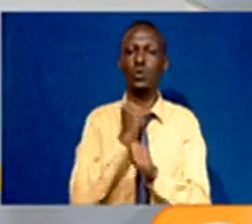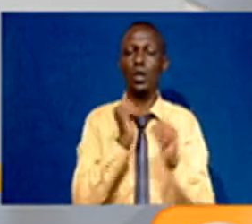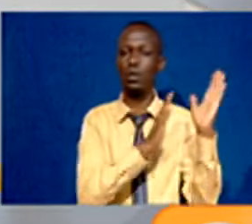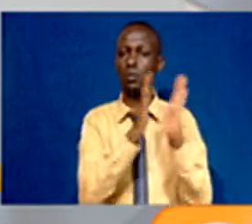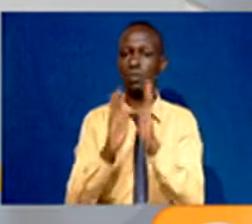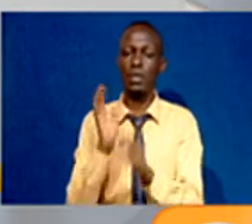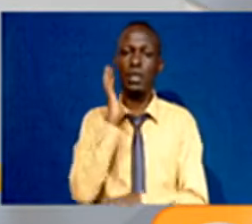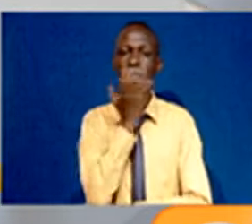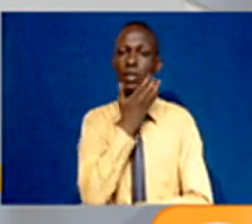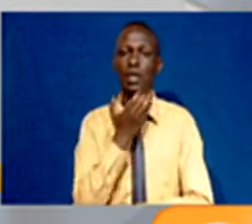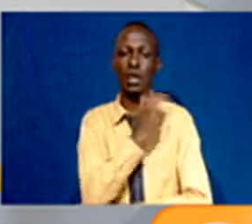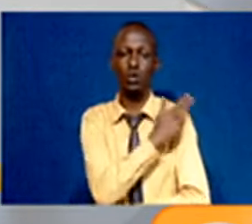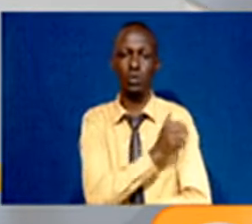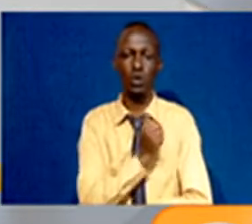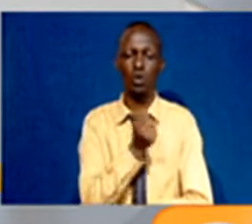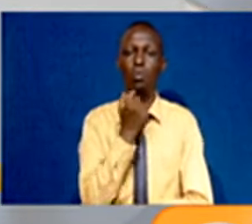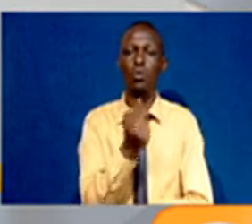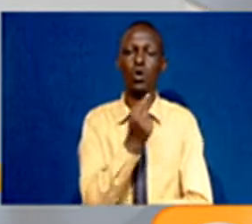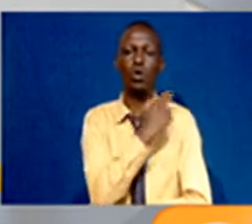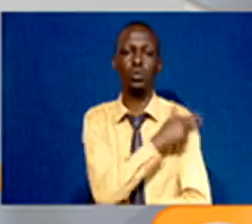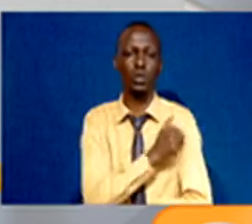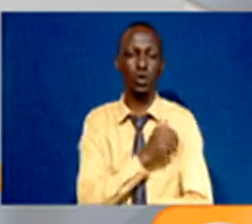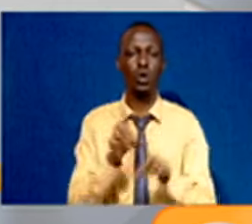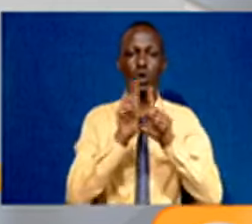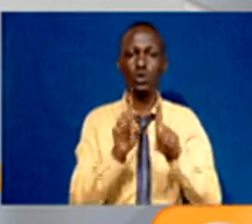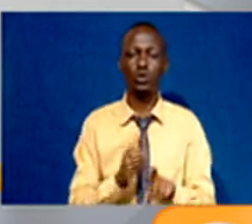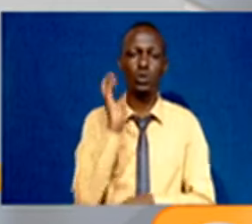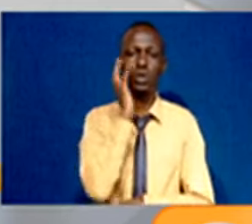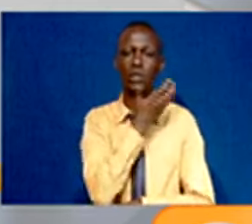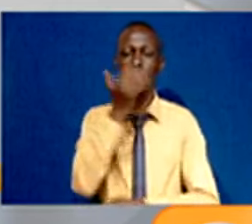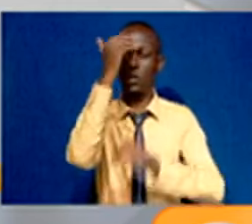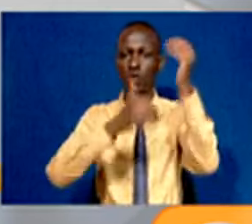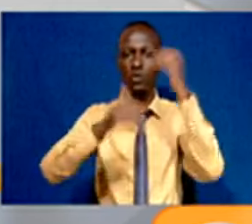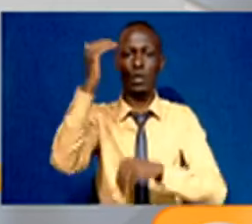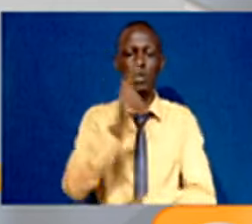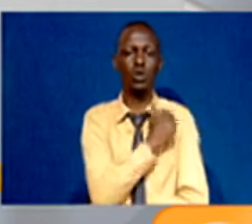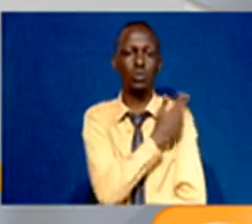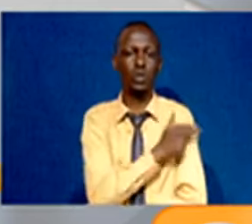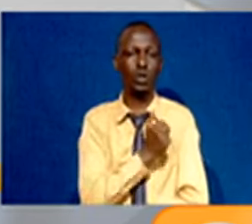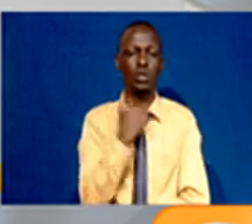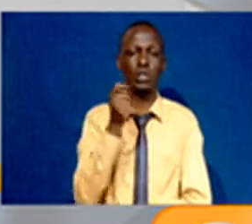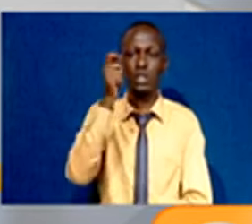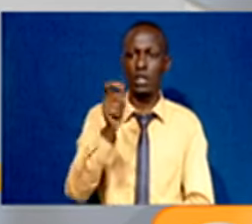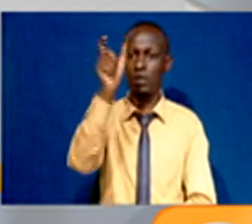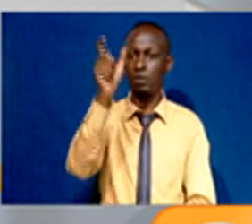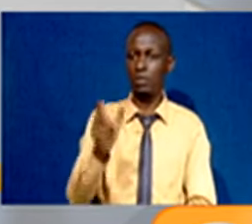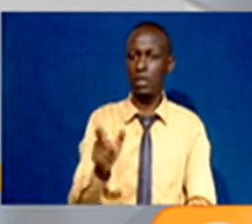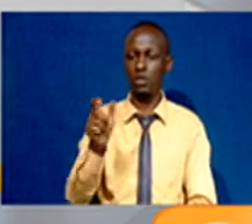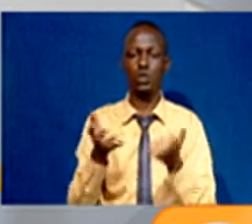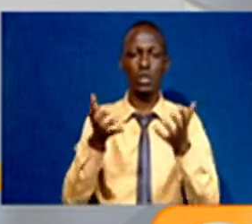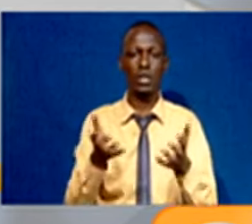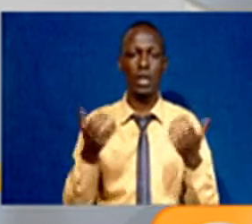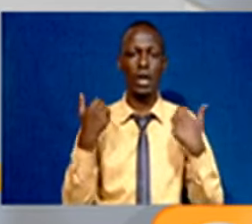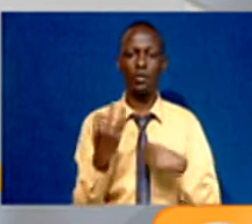Hospital, Moi Teaching and Referral Hospital, and Kenyatta University Teaching and Referral Hospital, the judge said there should be at least